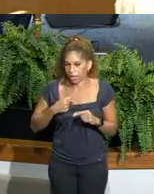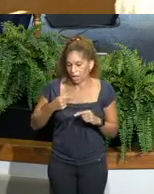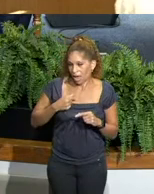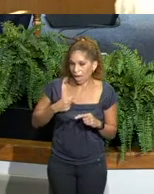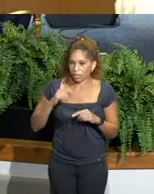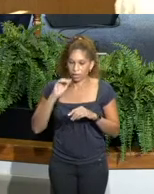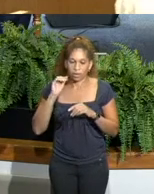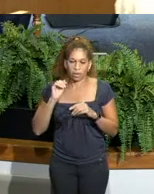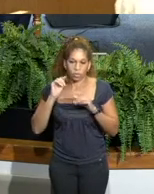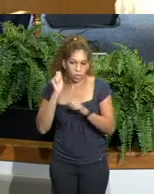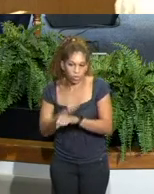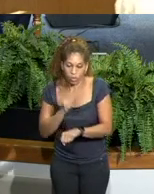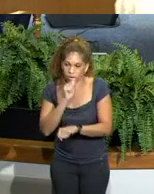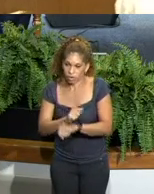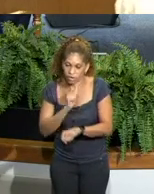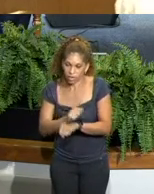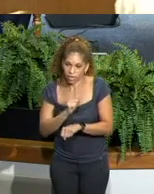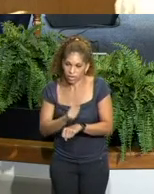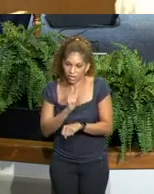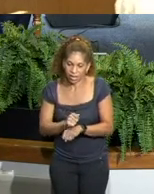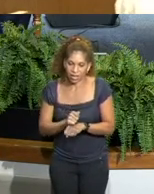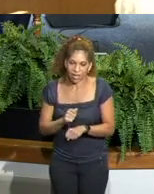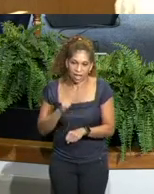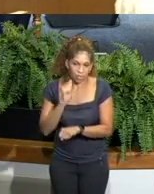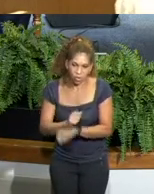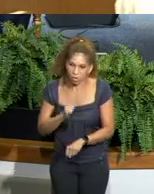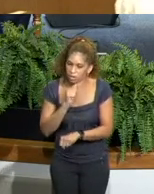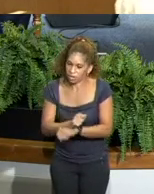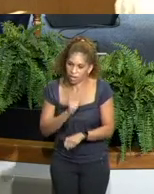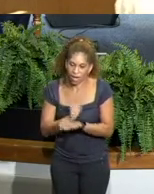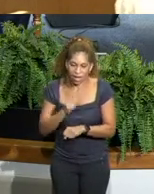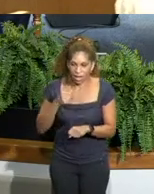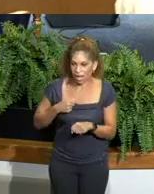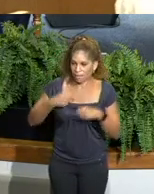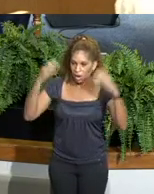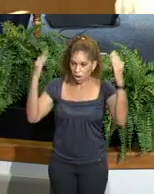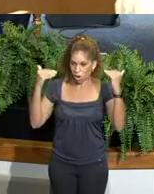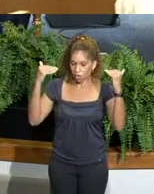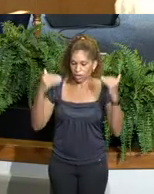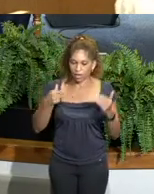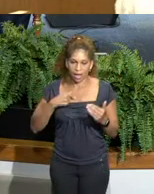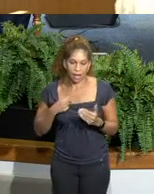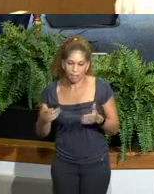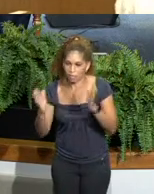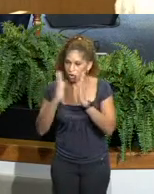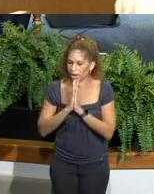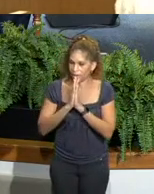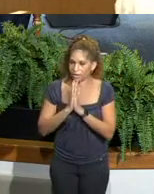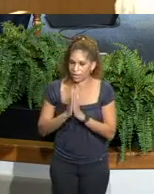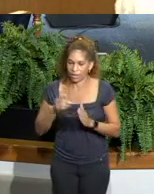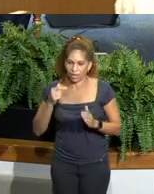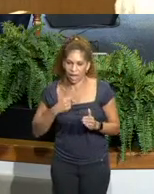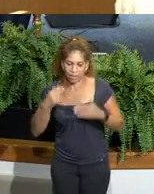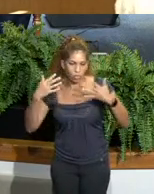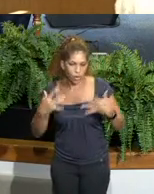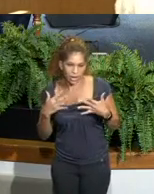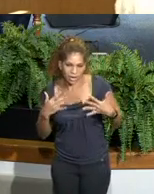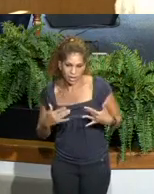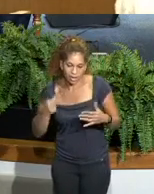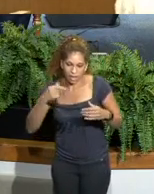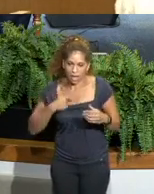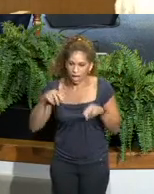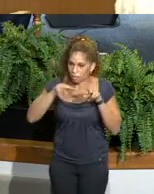going working, I'm toiling, I'm hoping, I'm praying, I'm waiting,